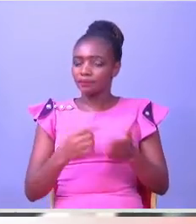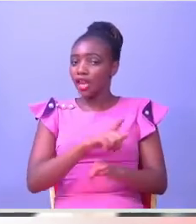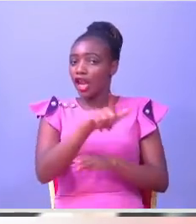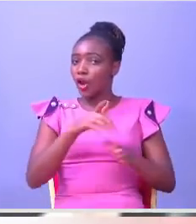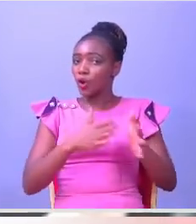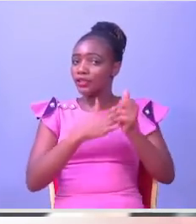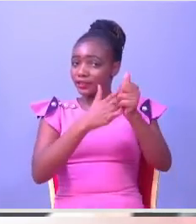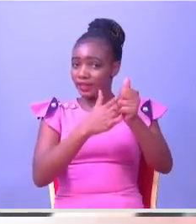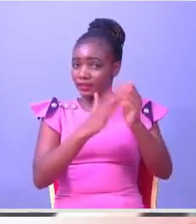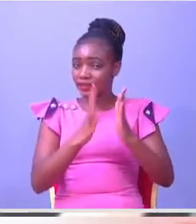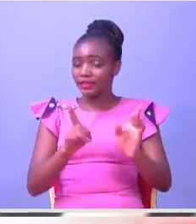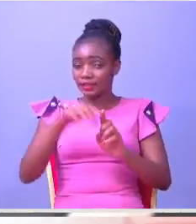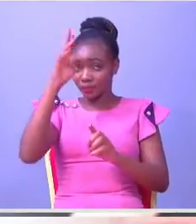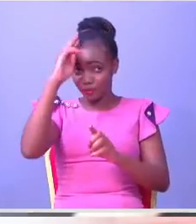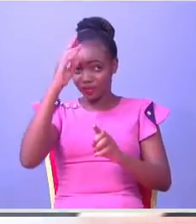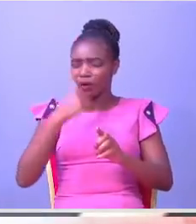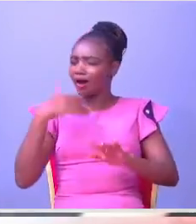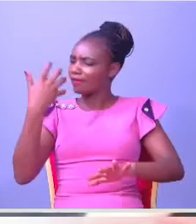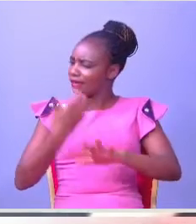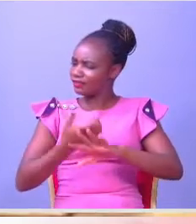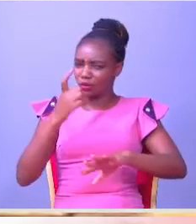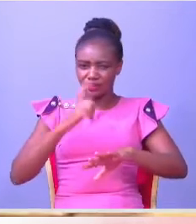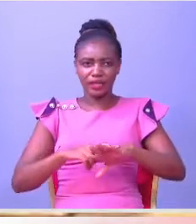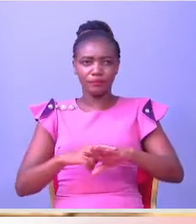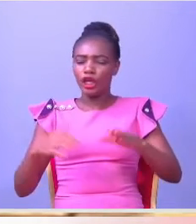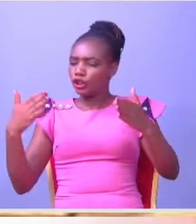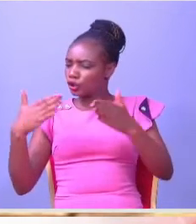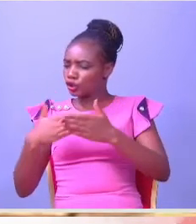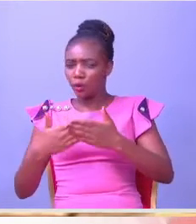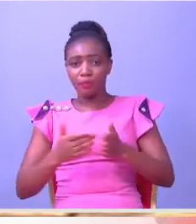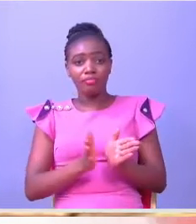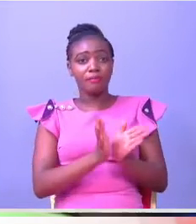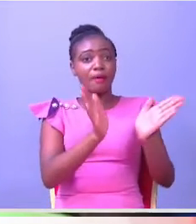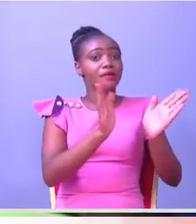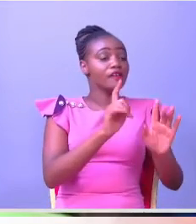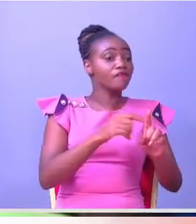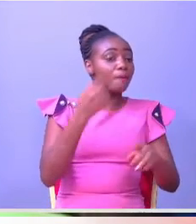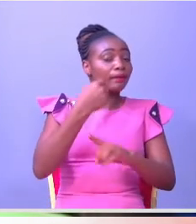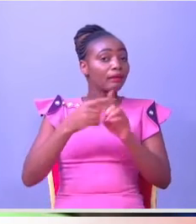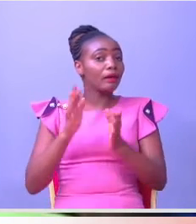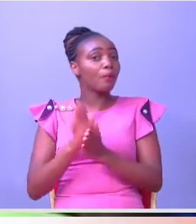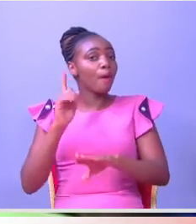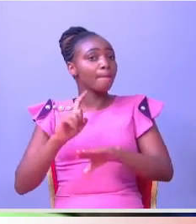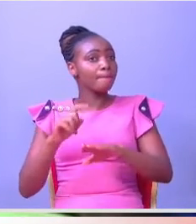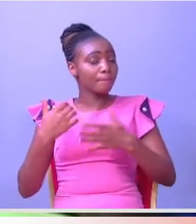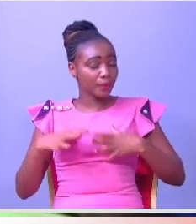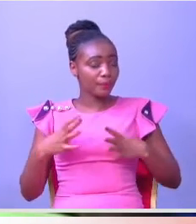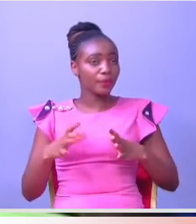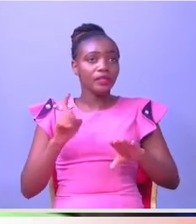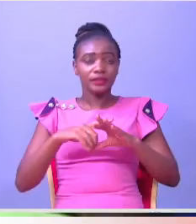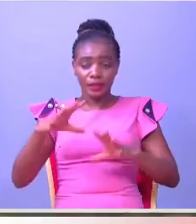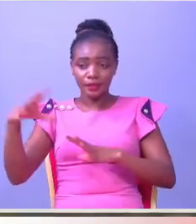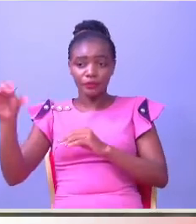and police had a rough time restraining the mobs from killing more people as they moved to neighboring sublocations of Masakwe